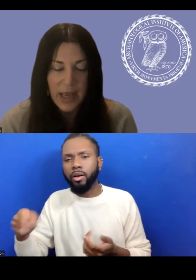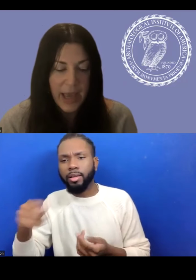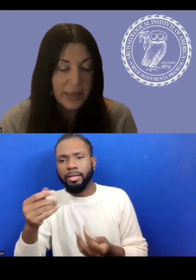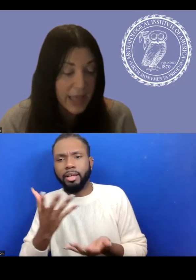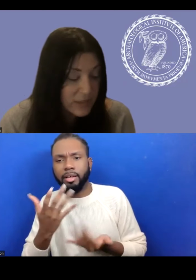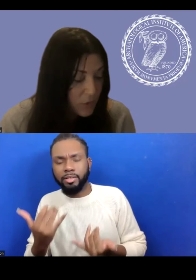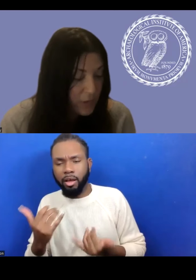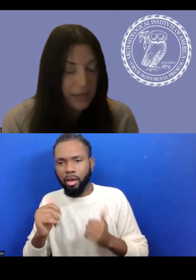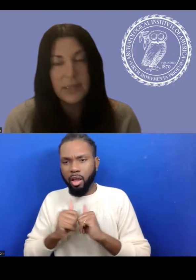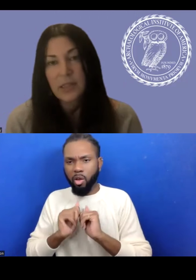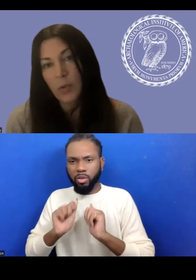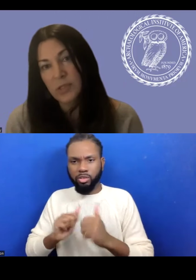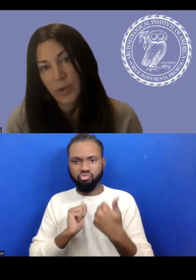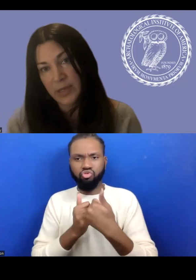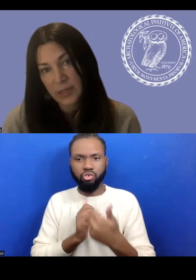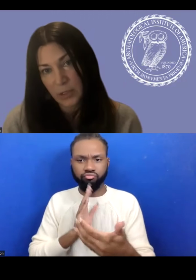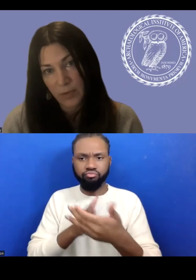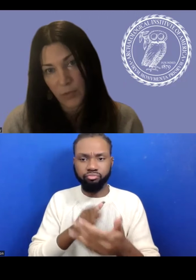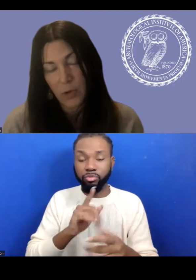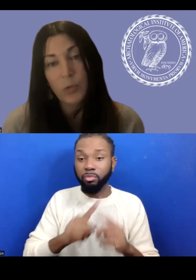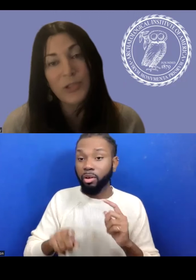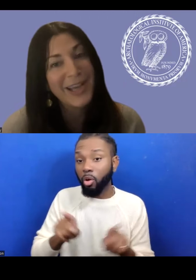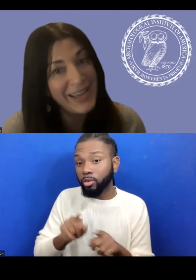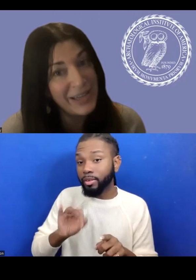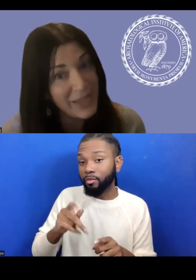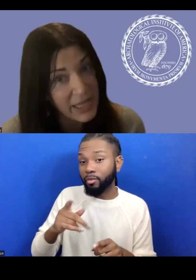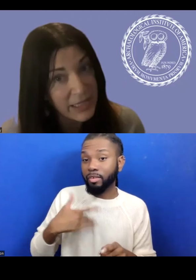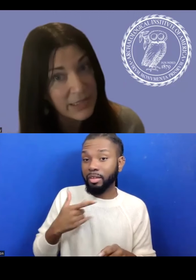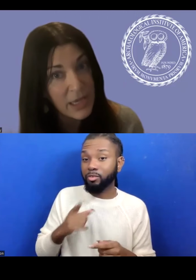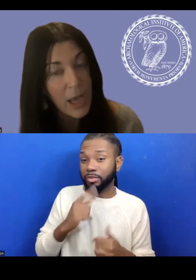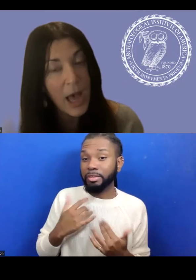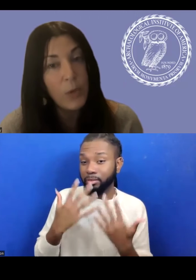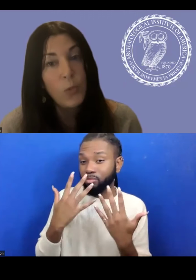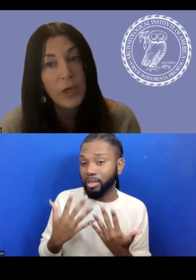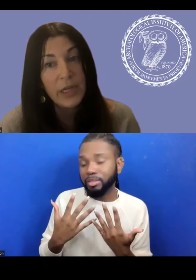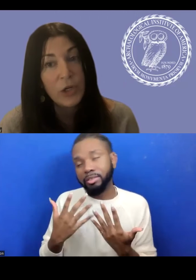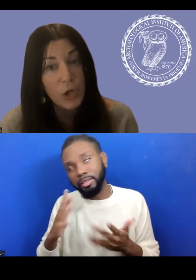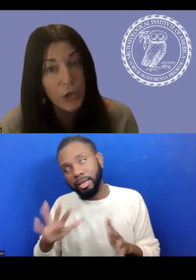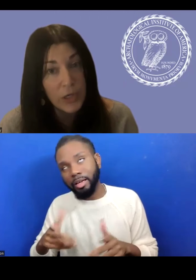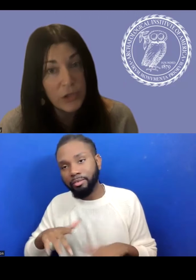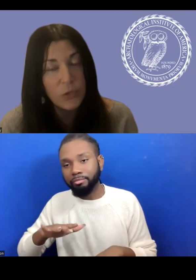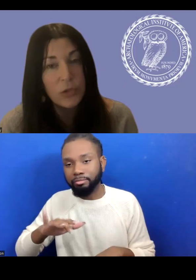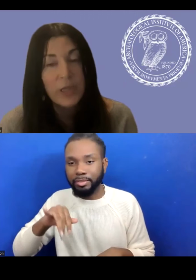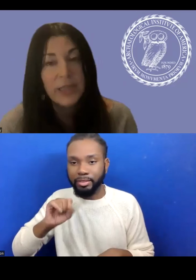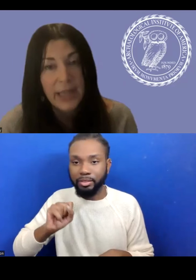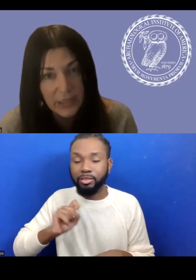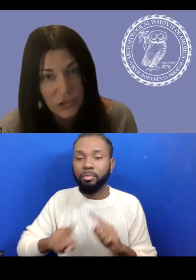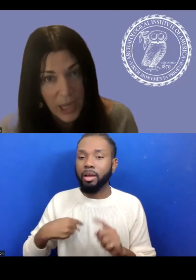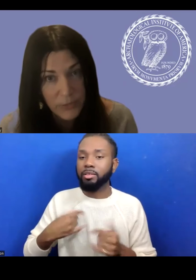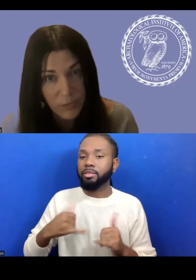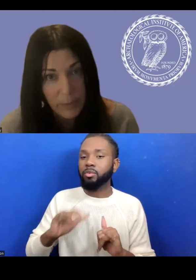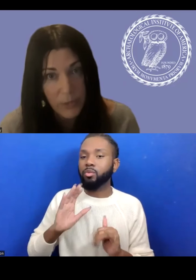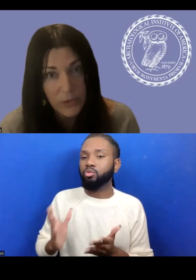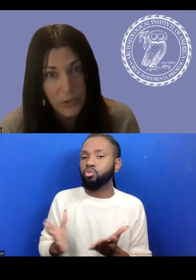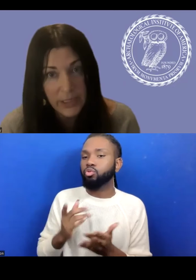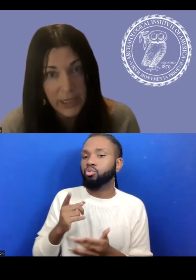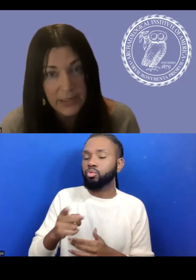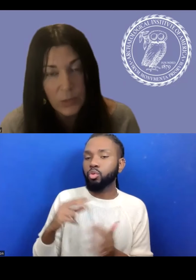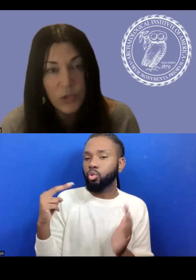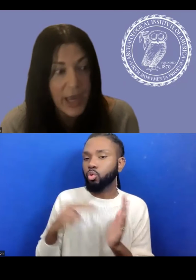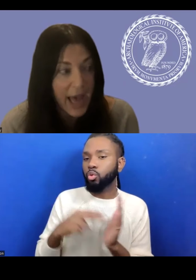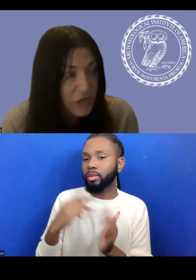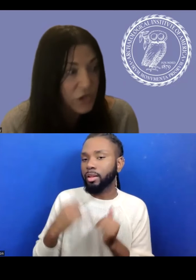this? Unless you think this is the most depressing thing you've ever heard, which kind of is, I would encourage you to look at the last chapter of my book, The